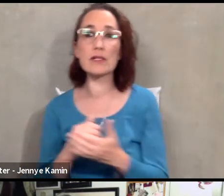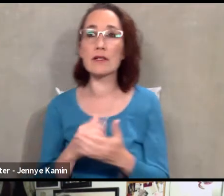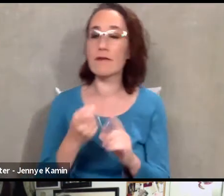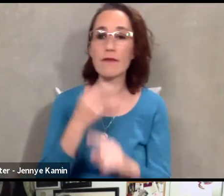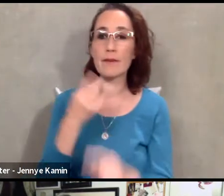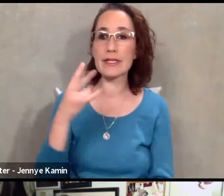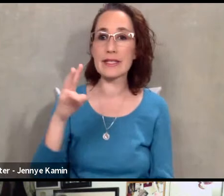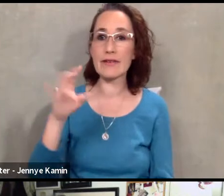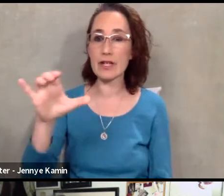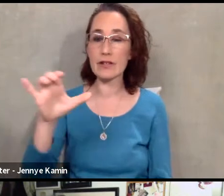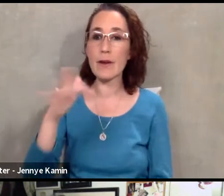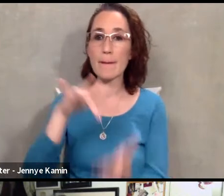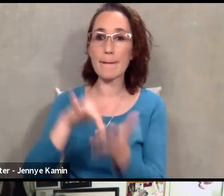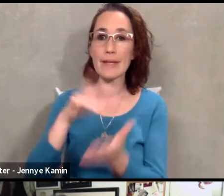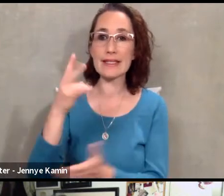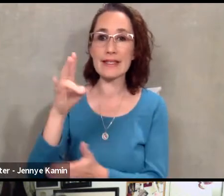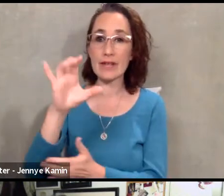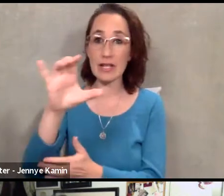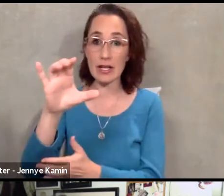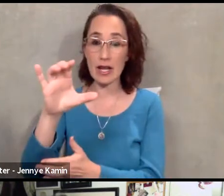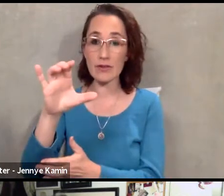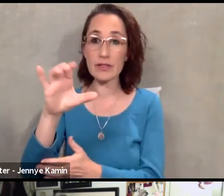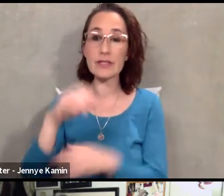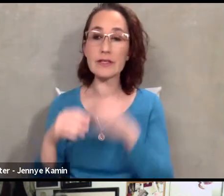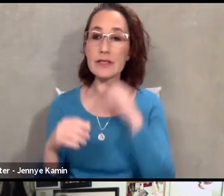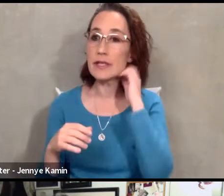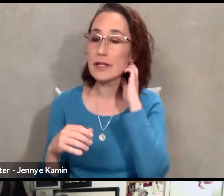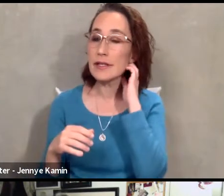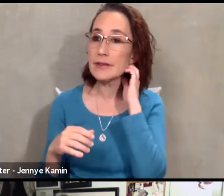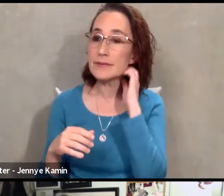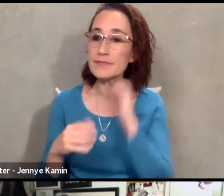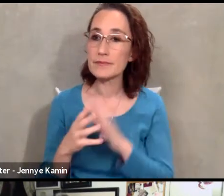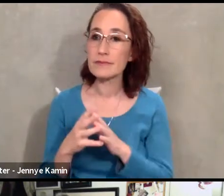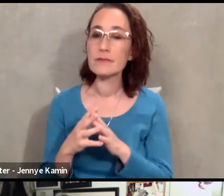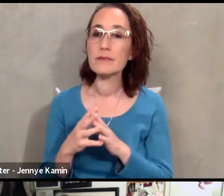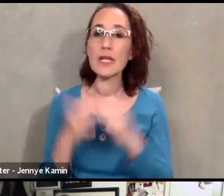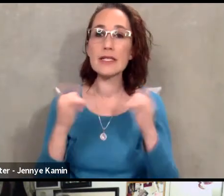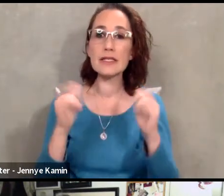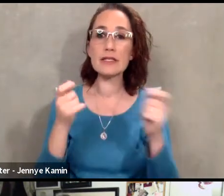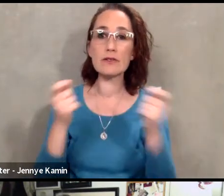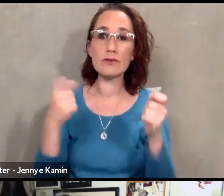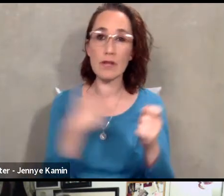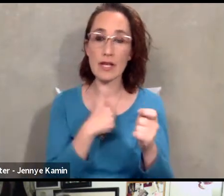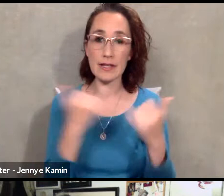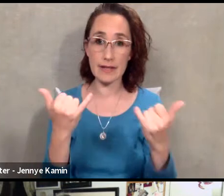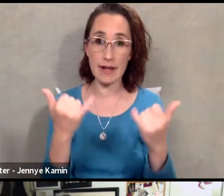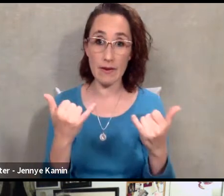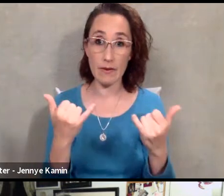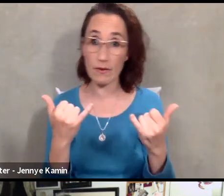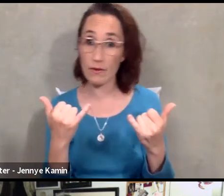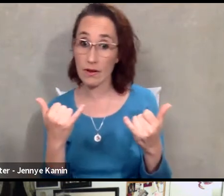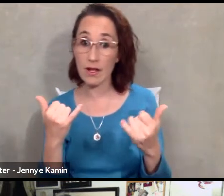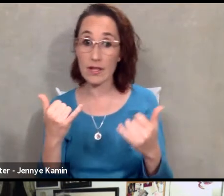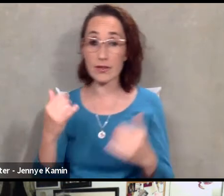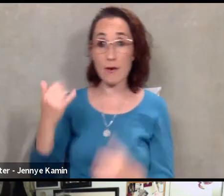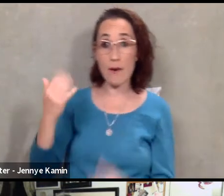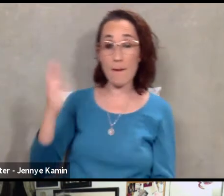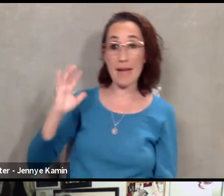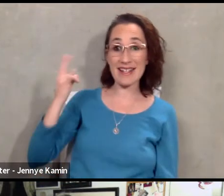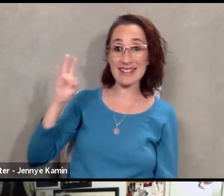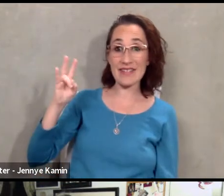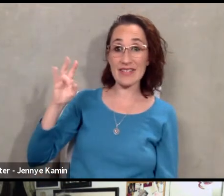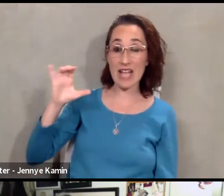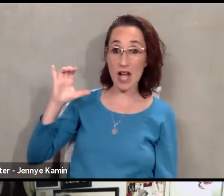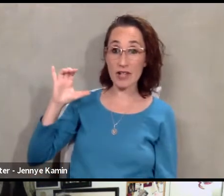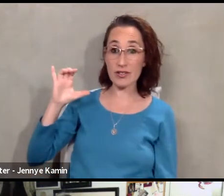1700s, mid 1700s or something, that's still controlling us now? And so if